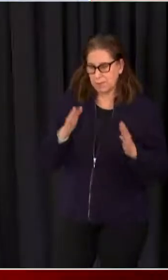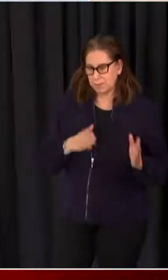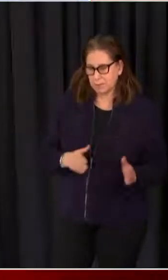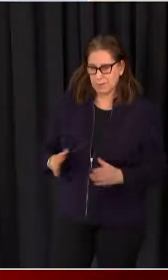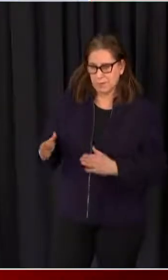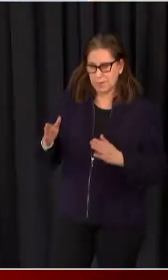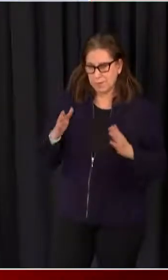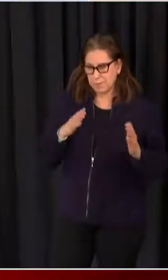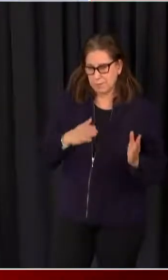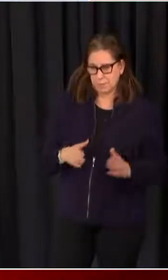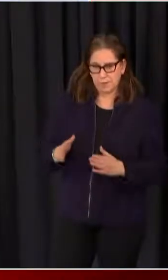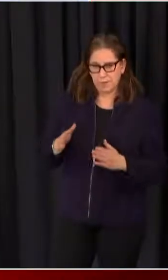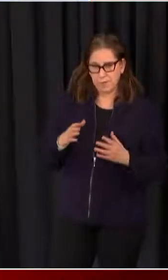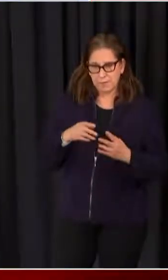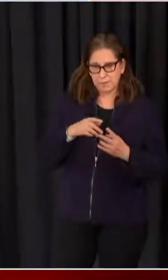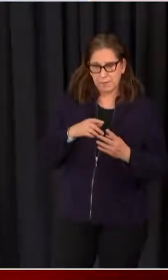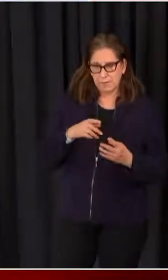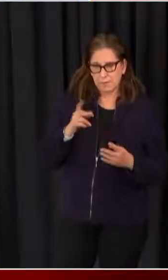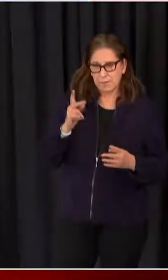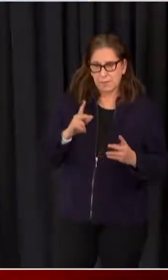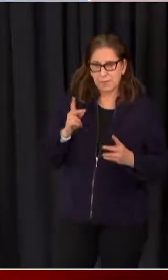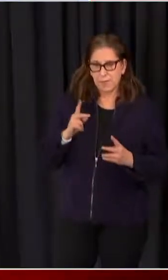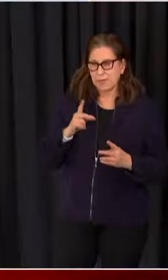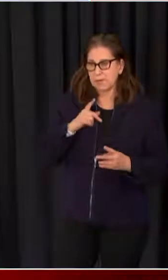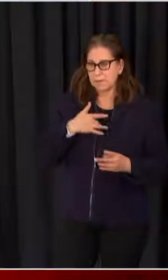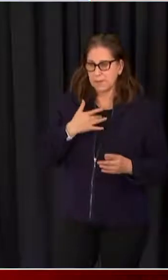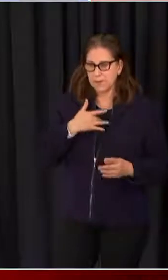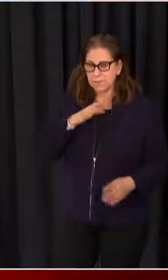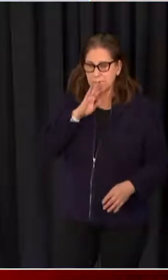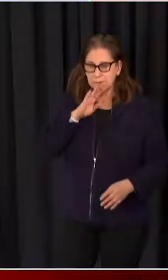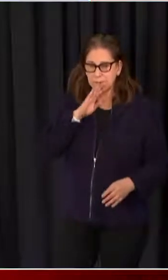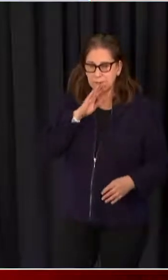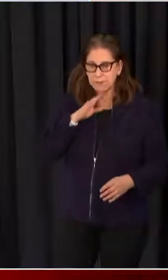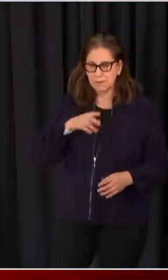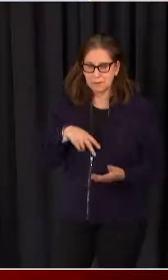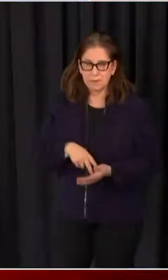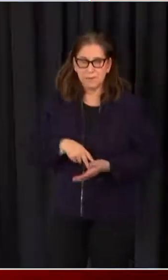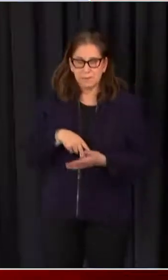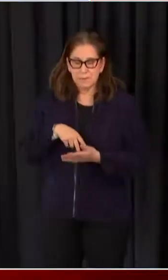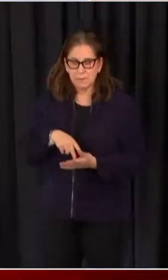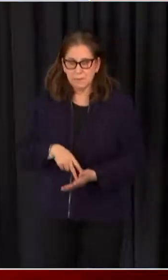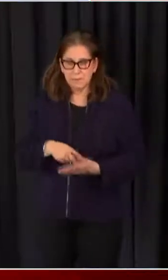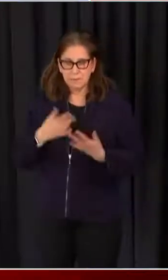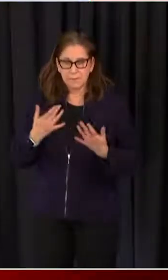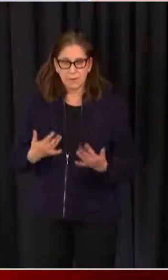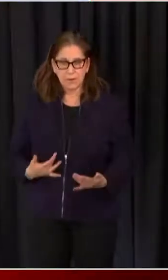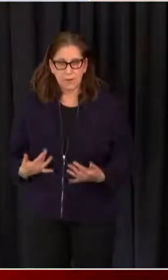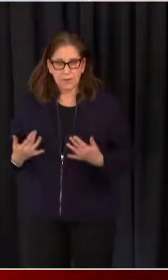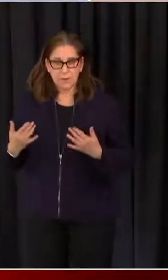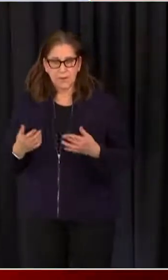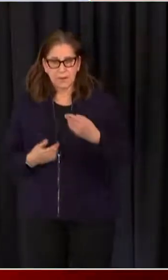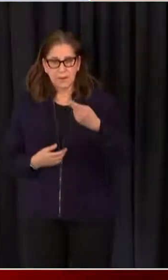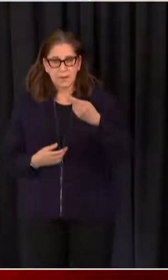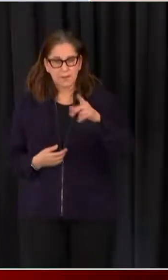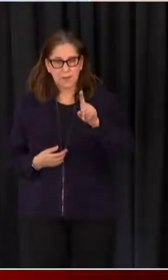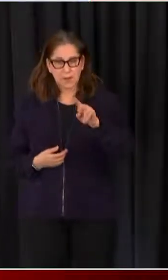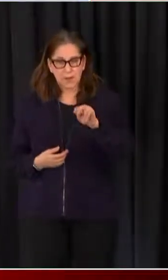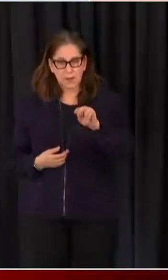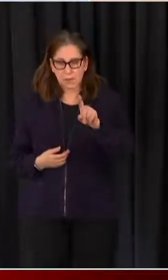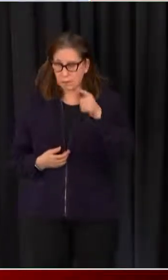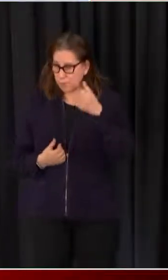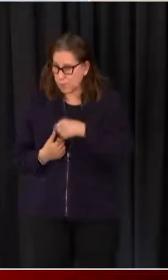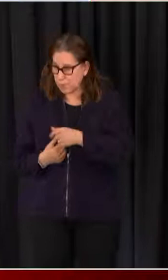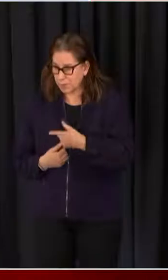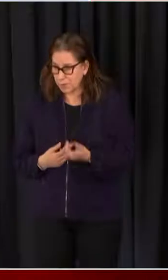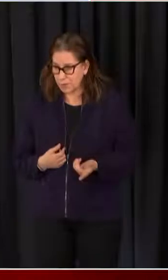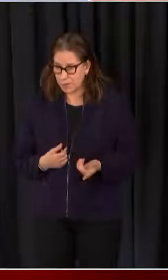is very frustrating for people to come and stand on queue for hours. We know this from H1N1, and to be told that we are now